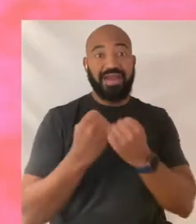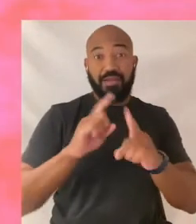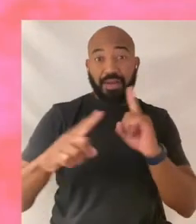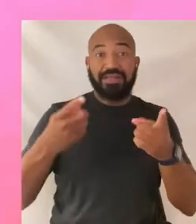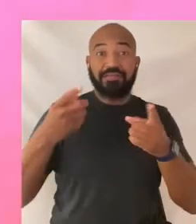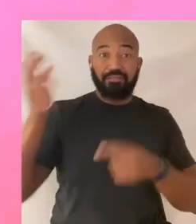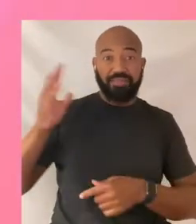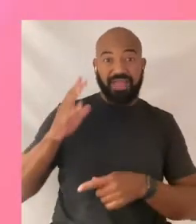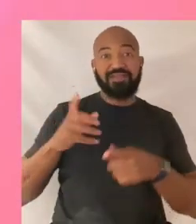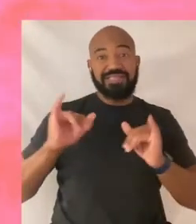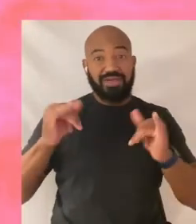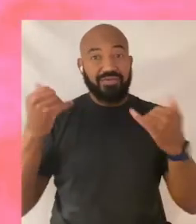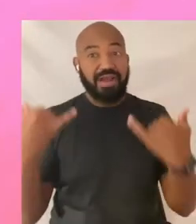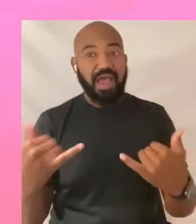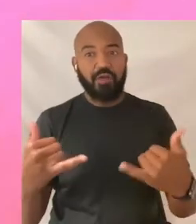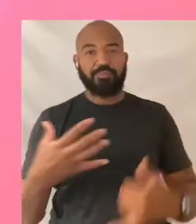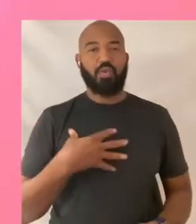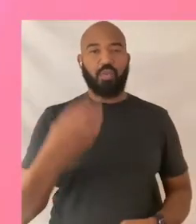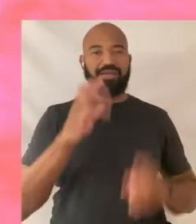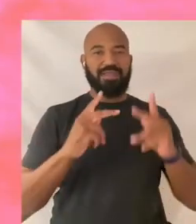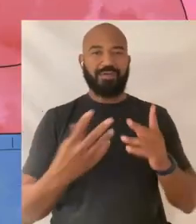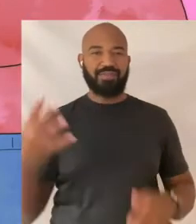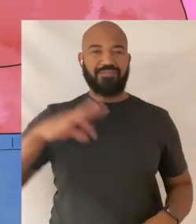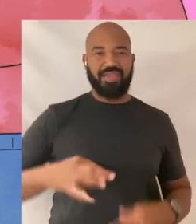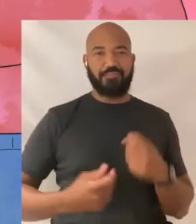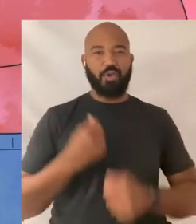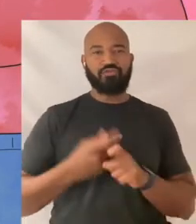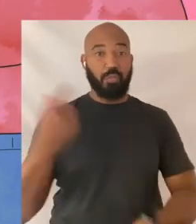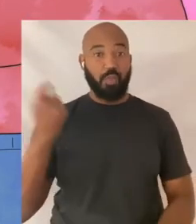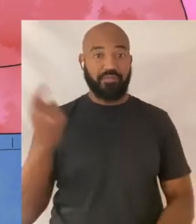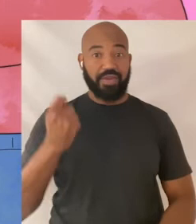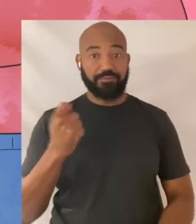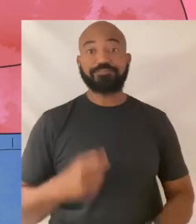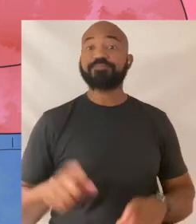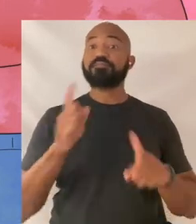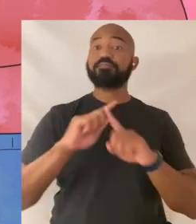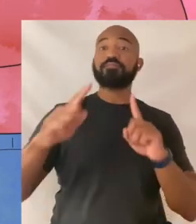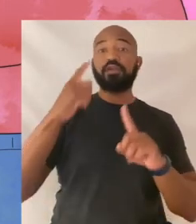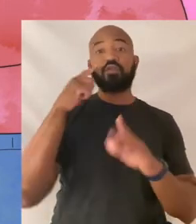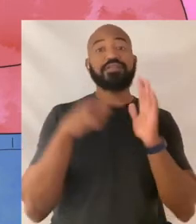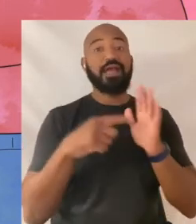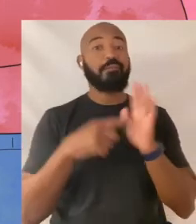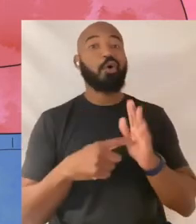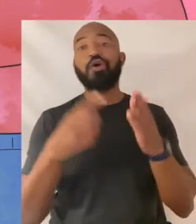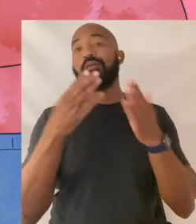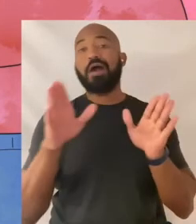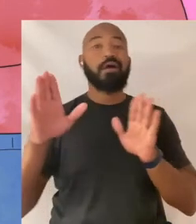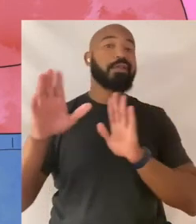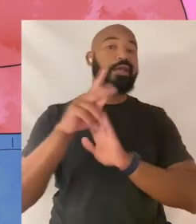are the primary beneficiaries of welfare. Public policies to this day, like public